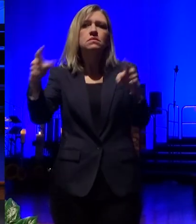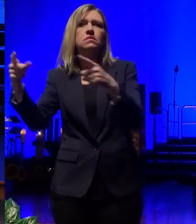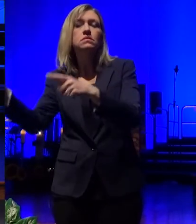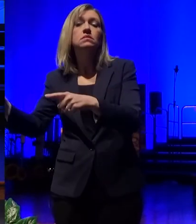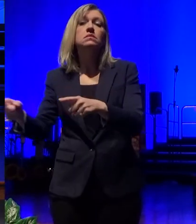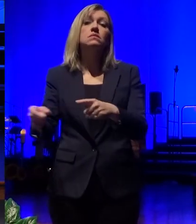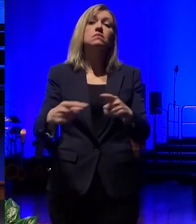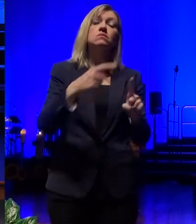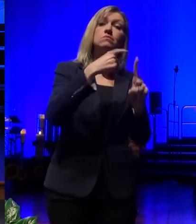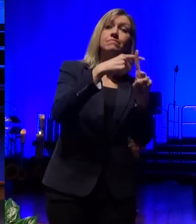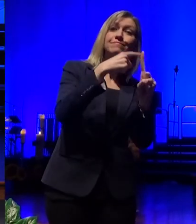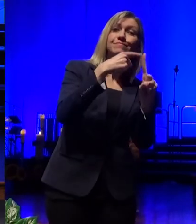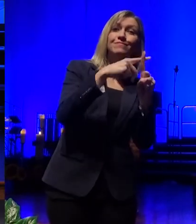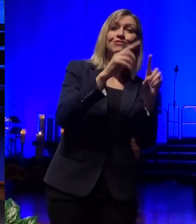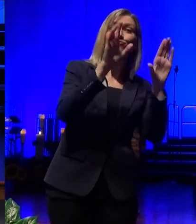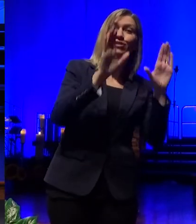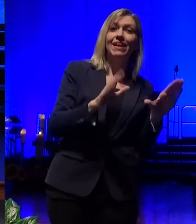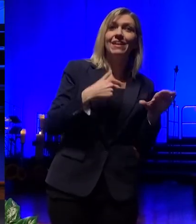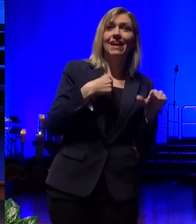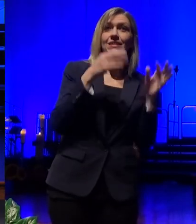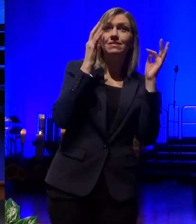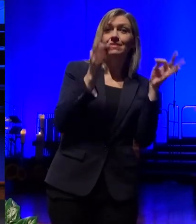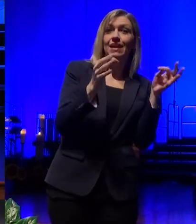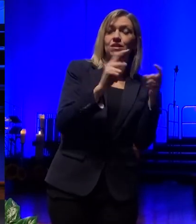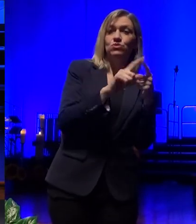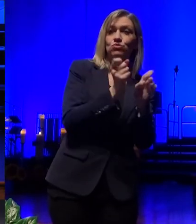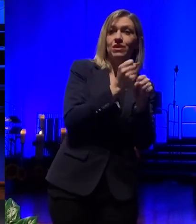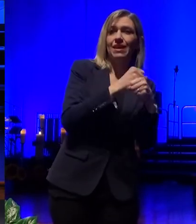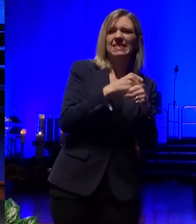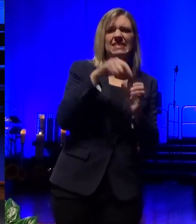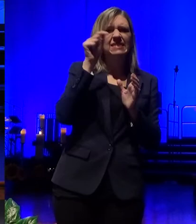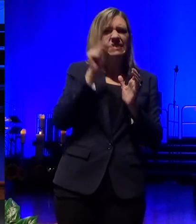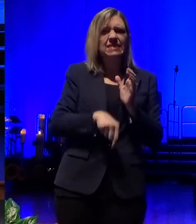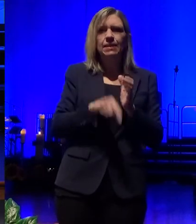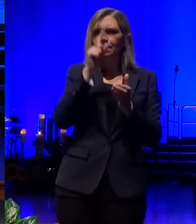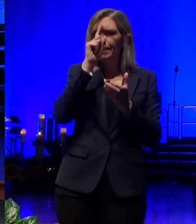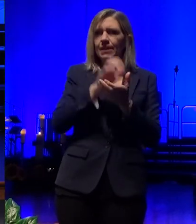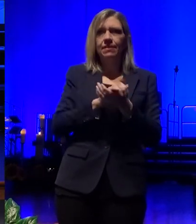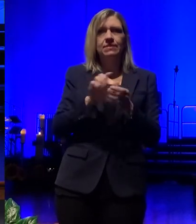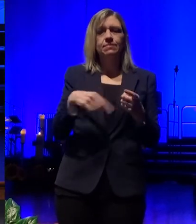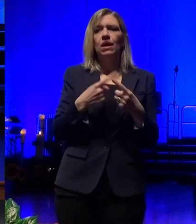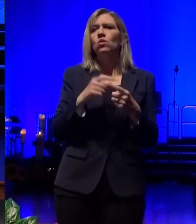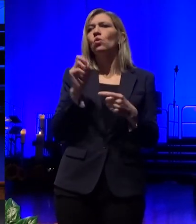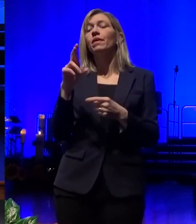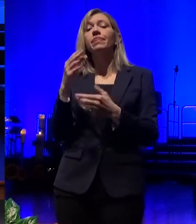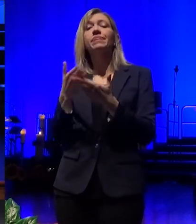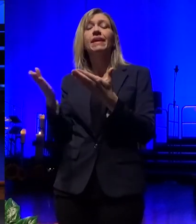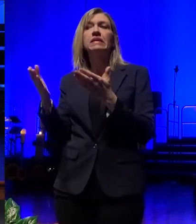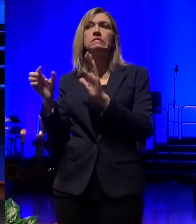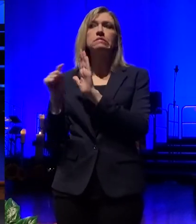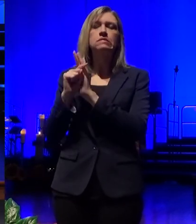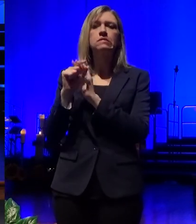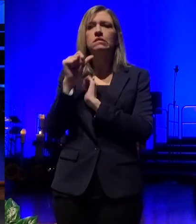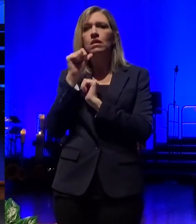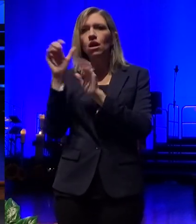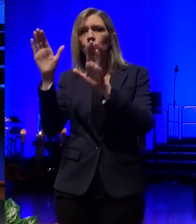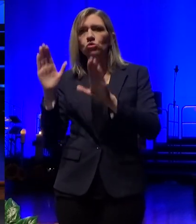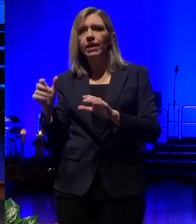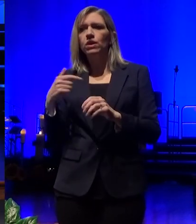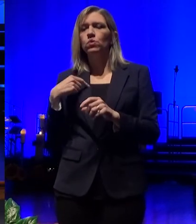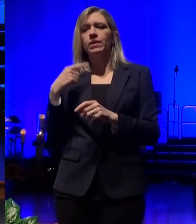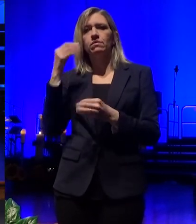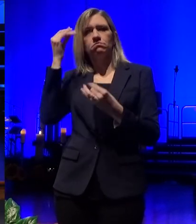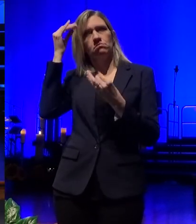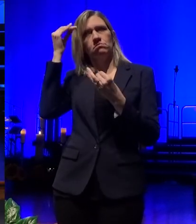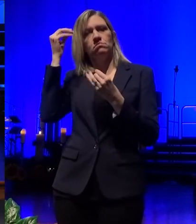that have been great, that we've chosen to create deep-seated beliefs about, the things that have happened that aren't so great that we've chosen to